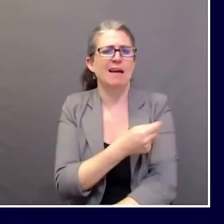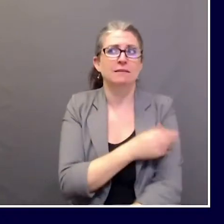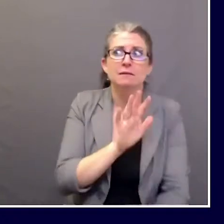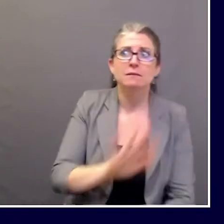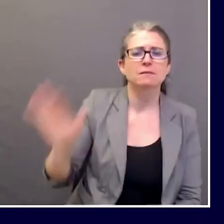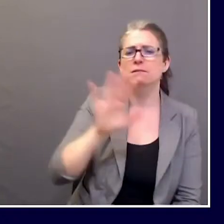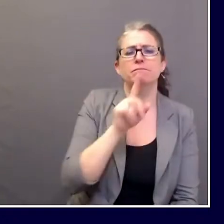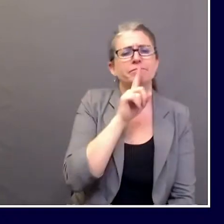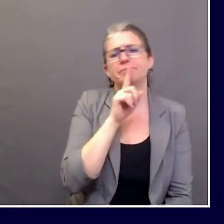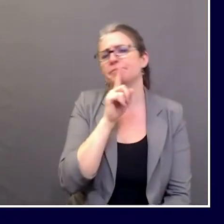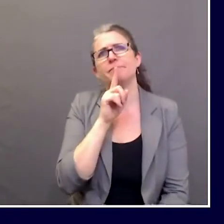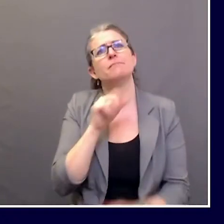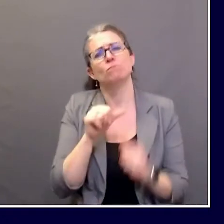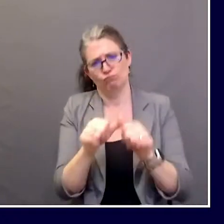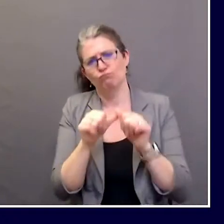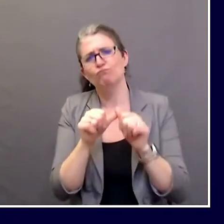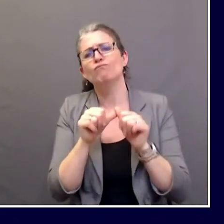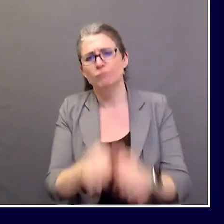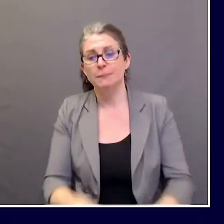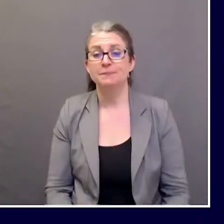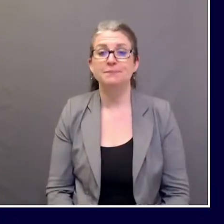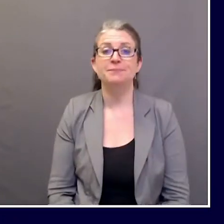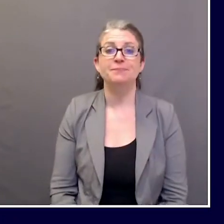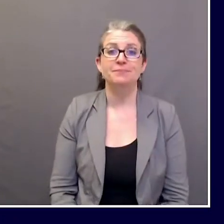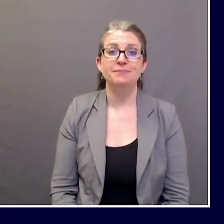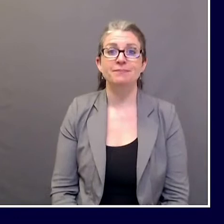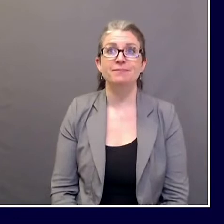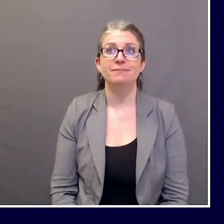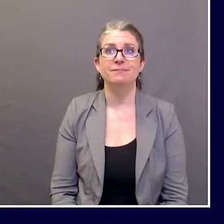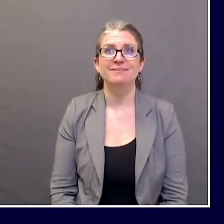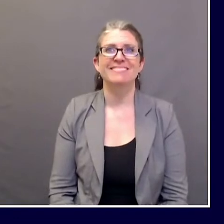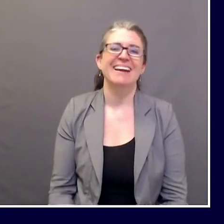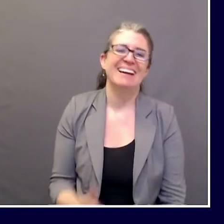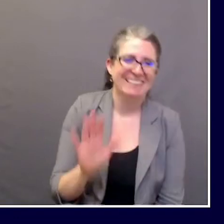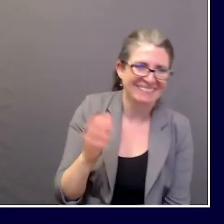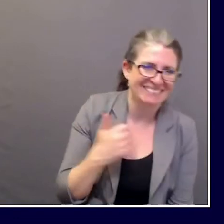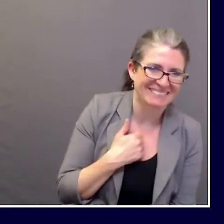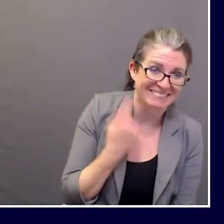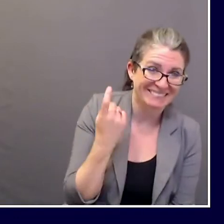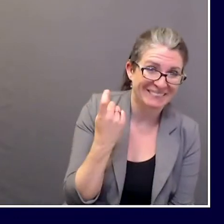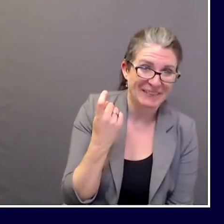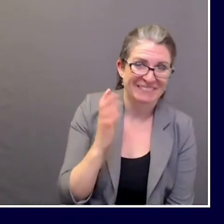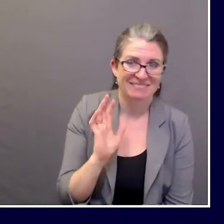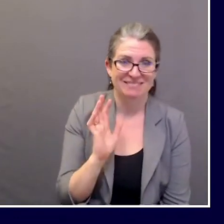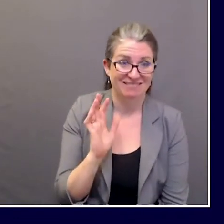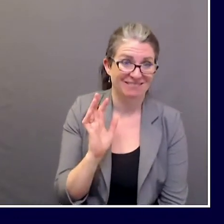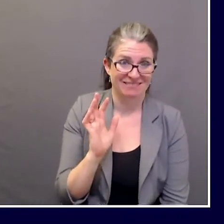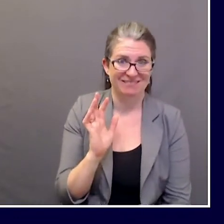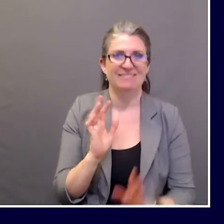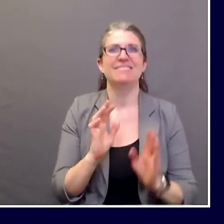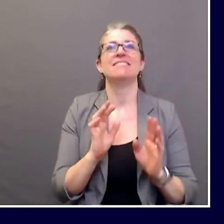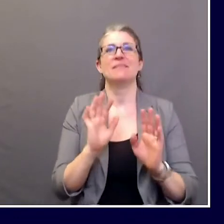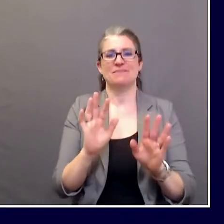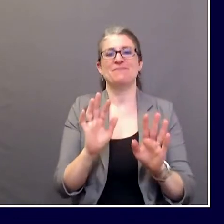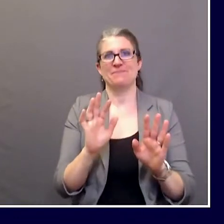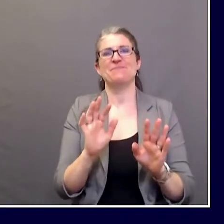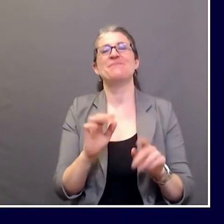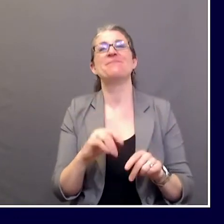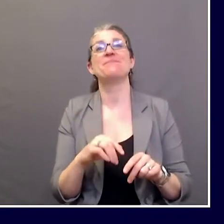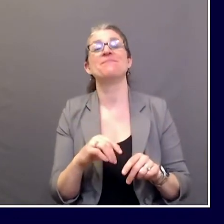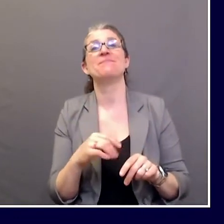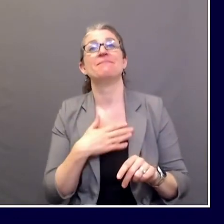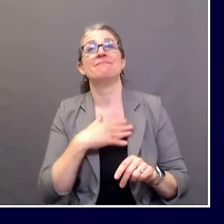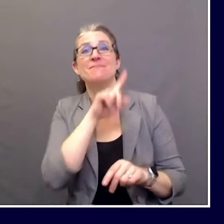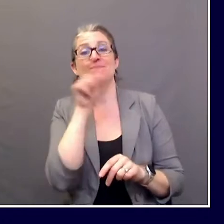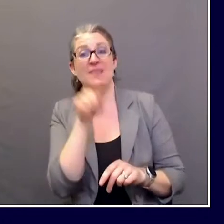And then, I'm sorry, my last question is just, we've already received those J&J doses. Can those be held on to for